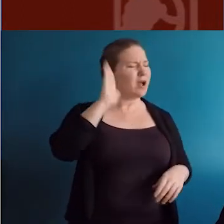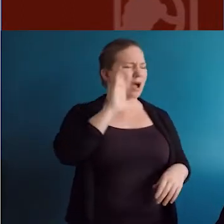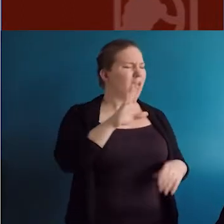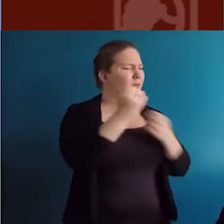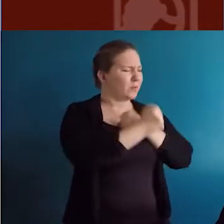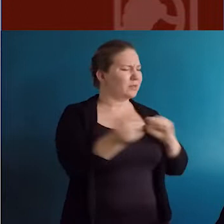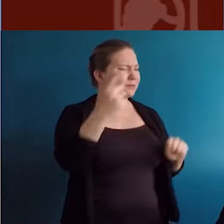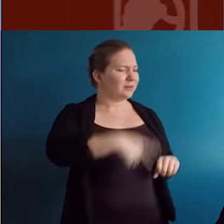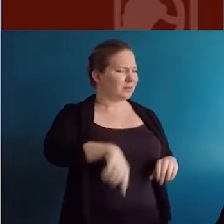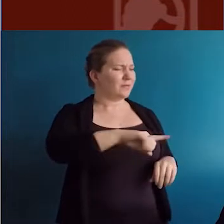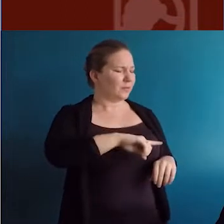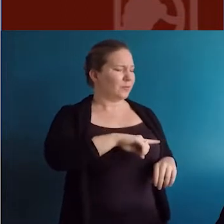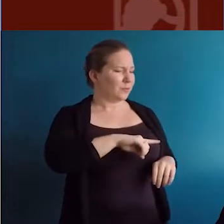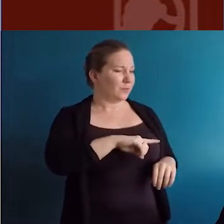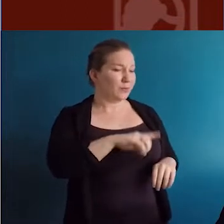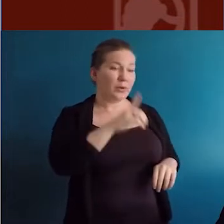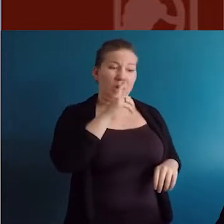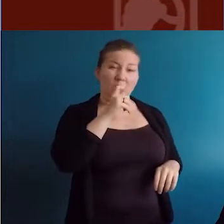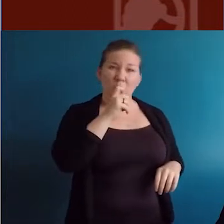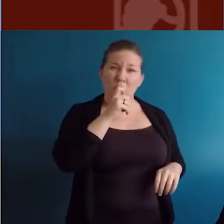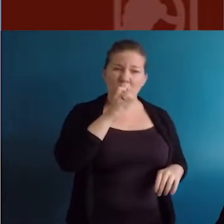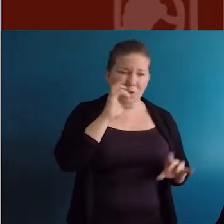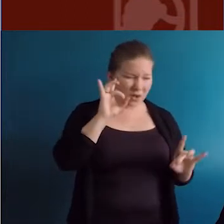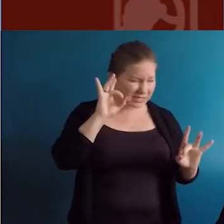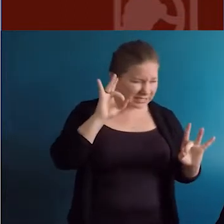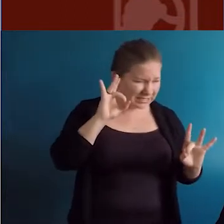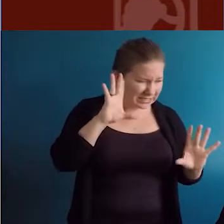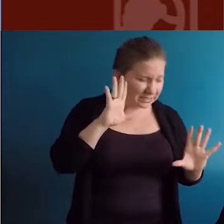the ruthless. The word of the Lord.